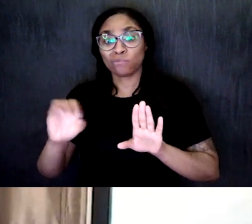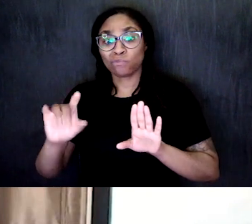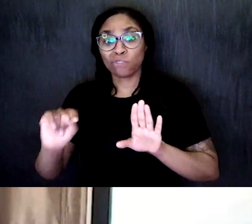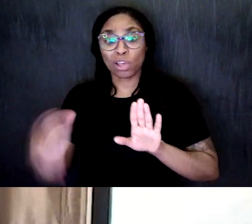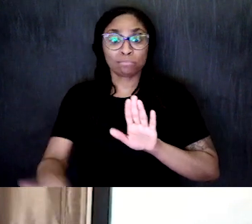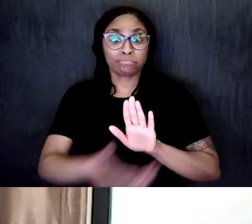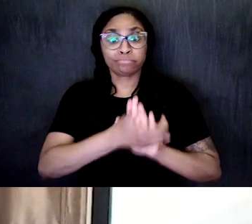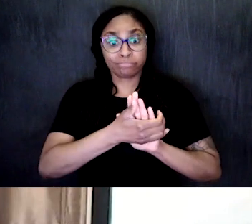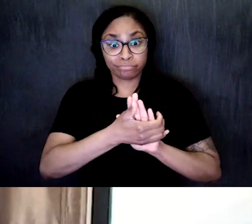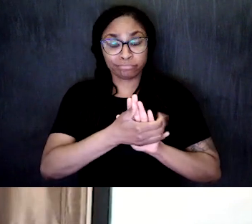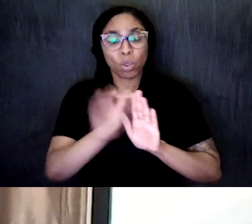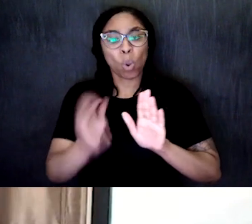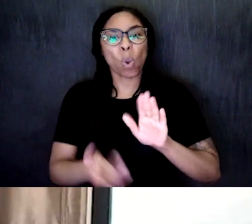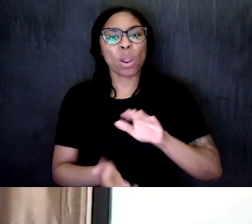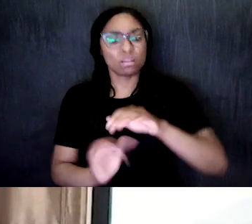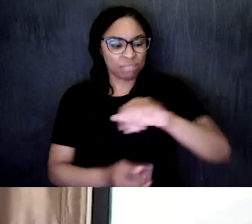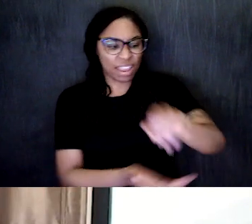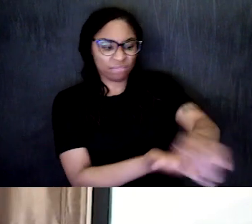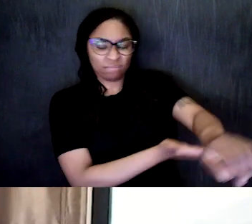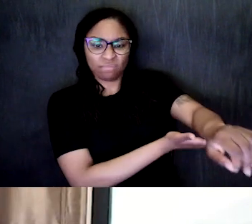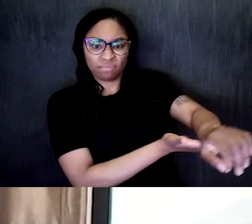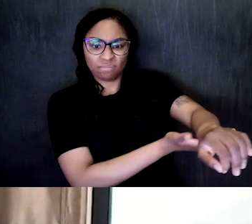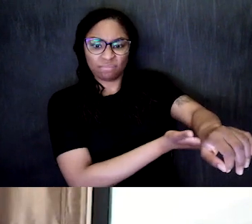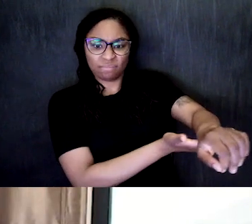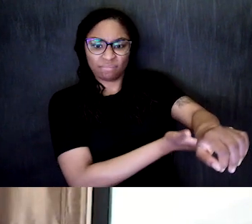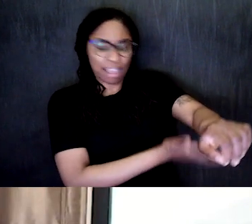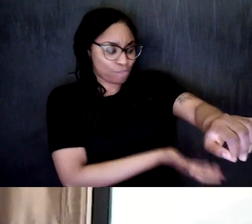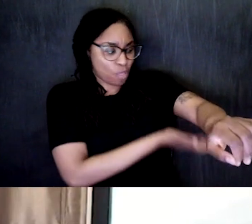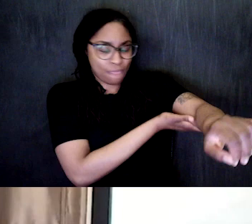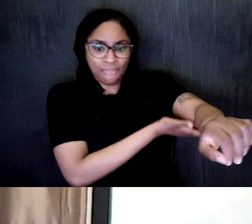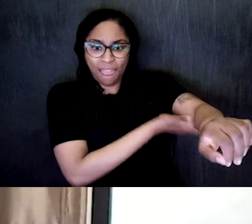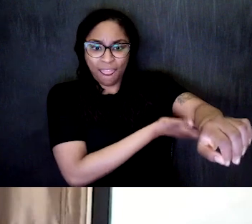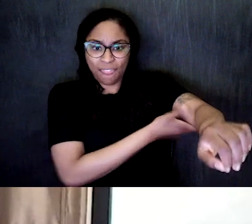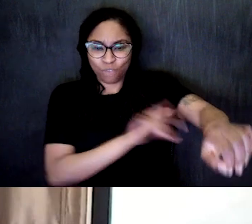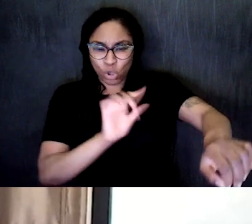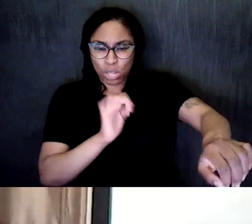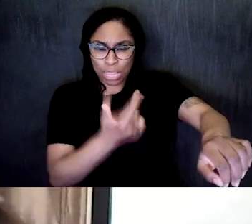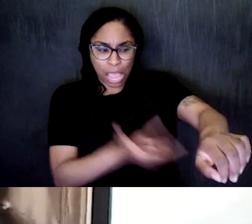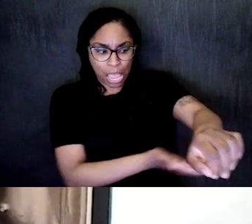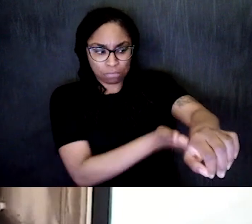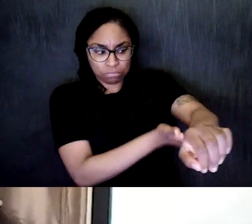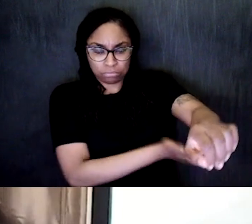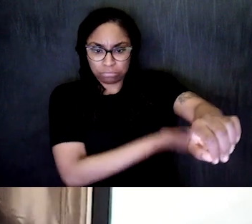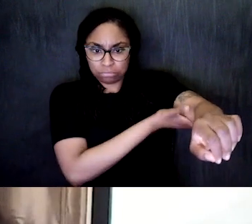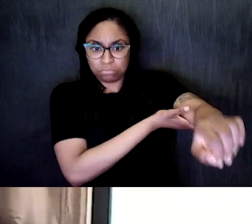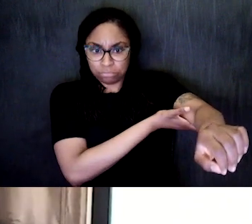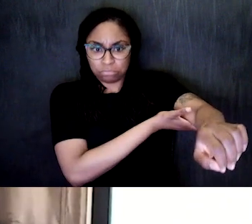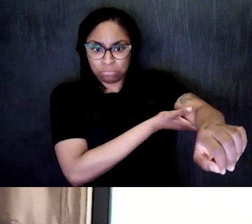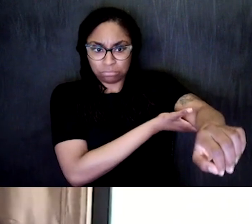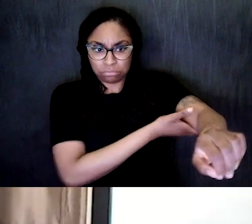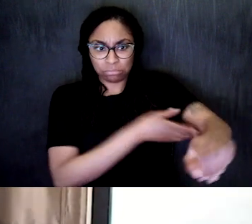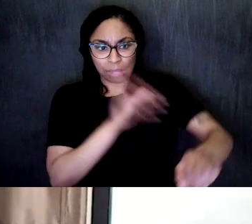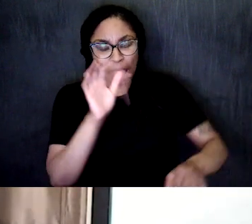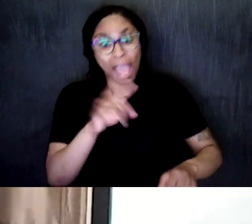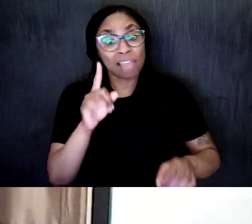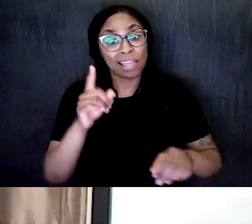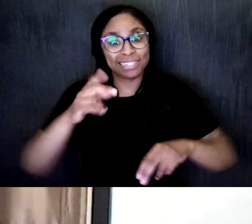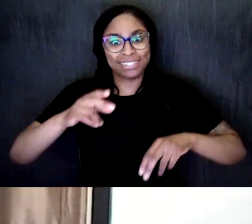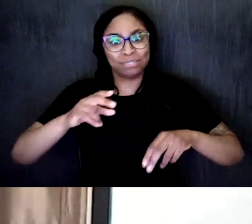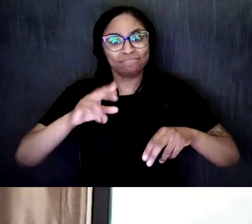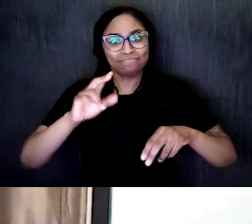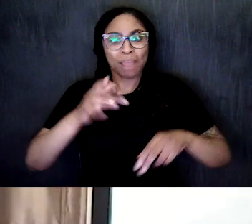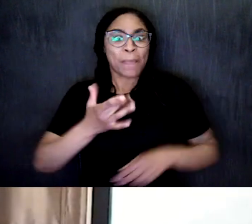feels good. You can put it underneath your calf or your thigh. You can even sit on it. I like this one too. This is kind of